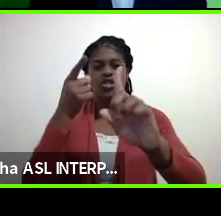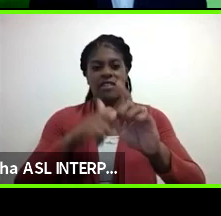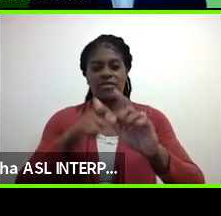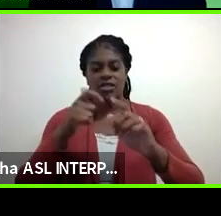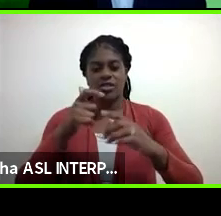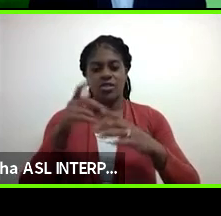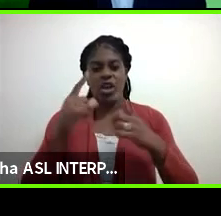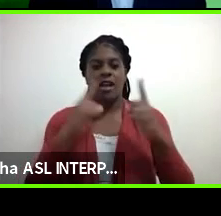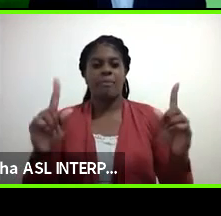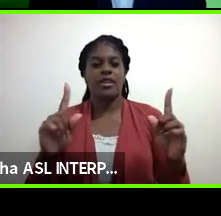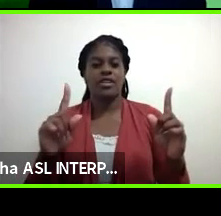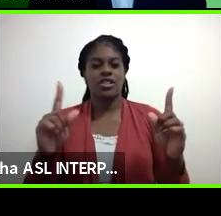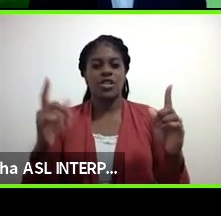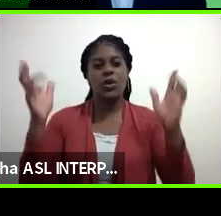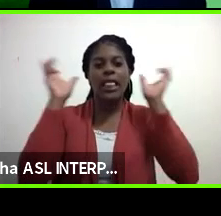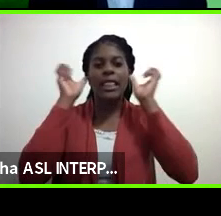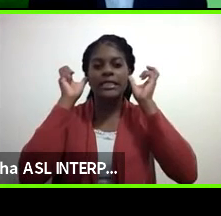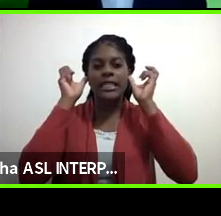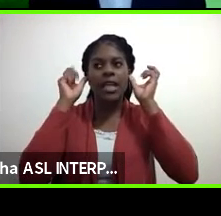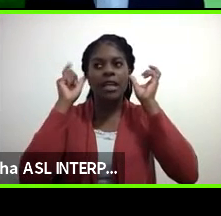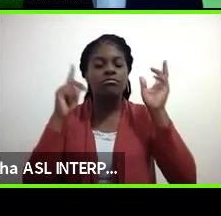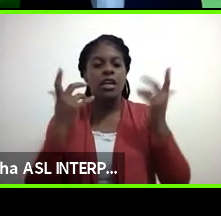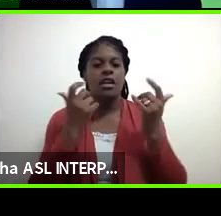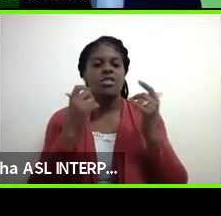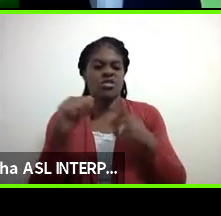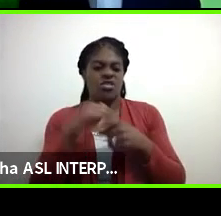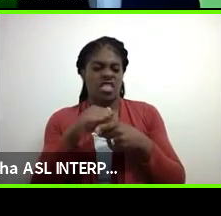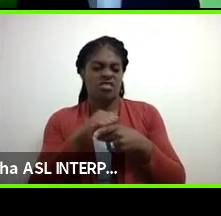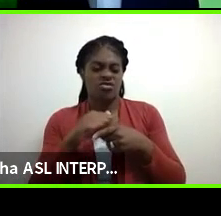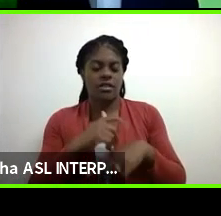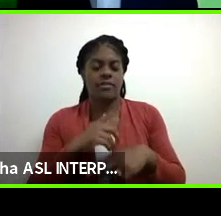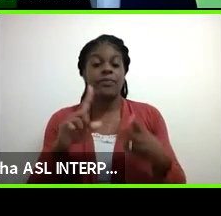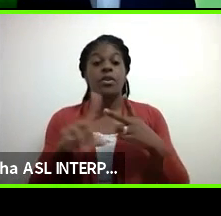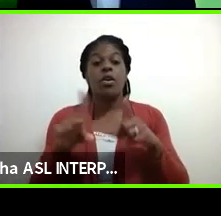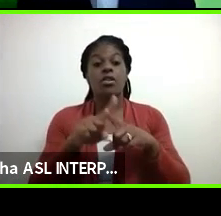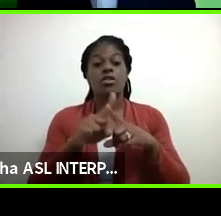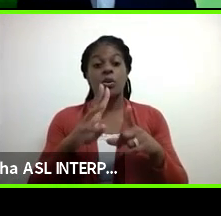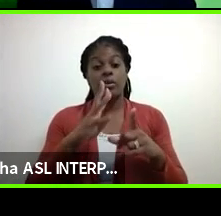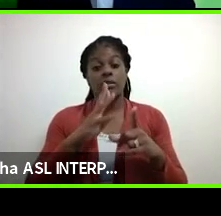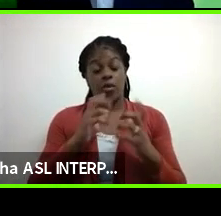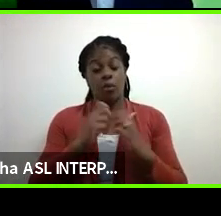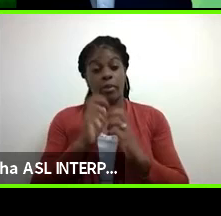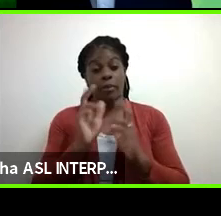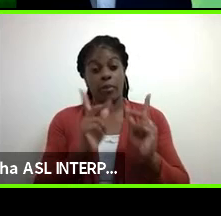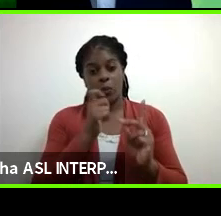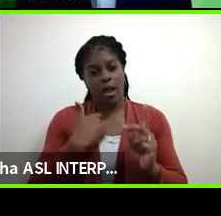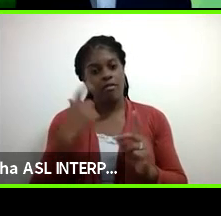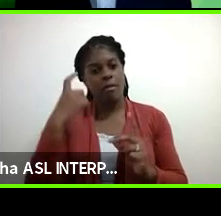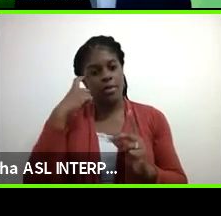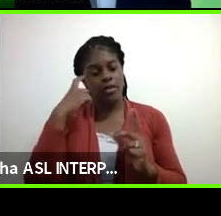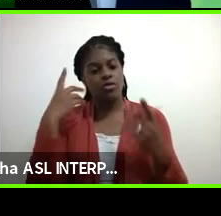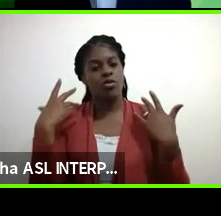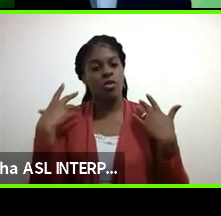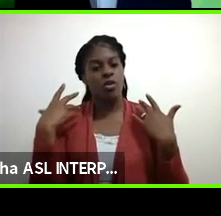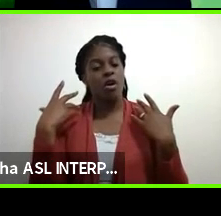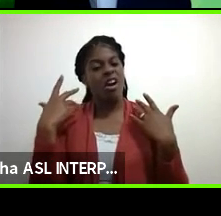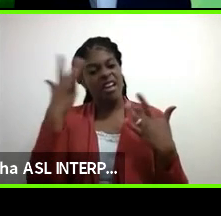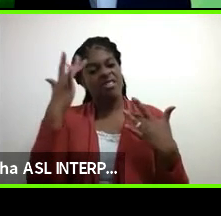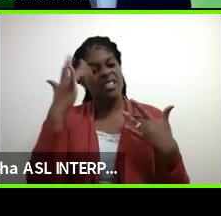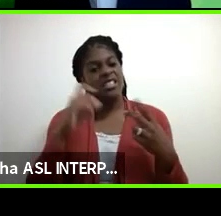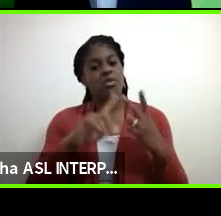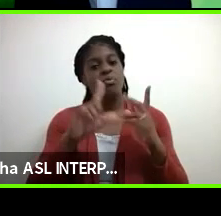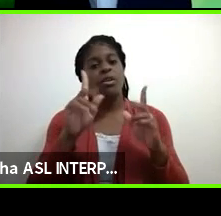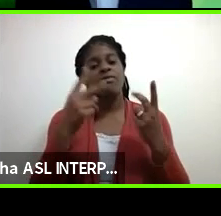have these voices in your head. And then we also basically speak to people with mental illness. We go to a couple of group homes, and we also go